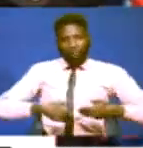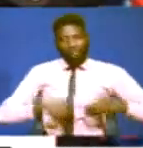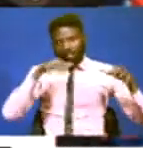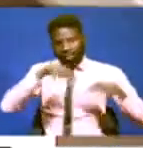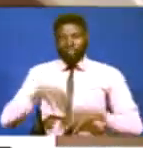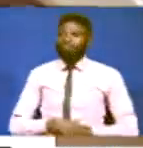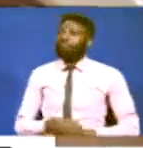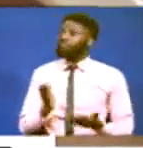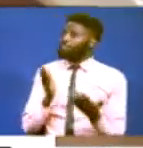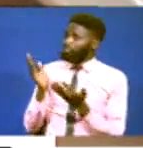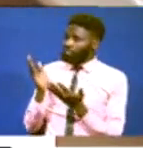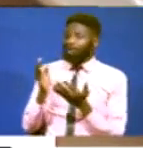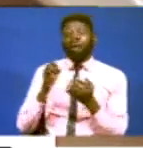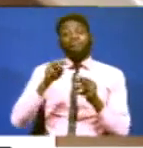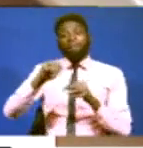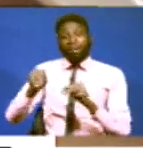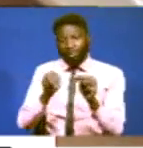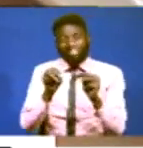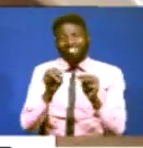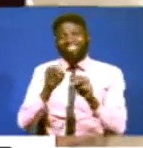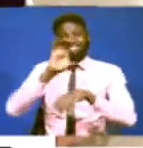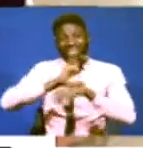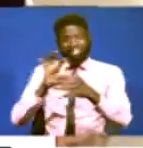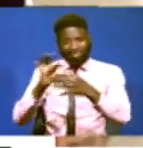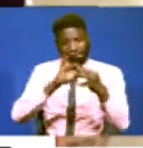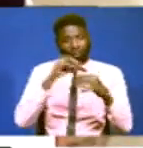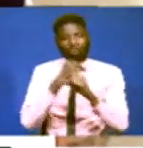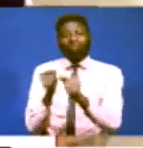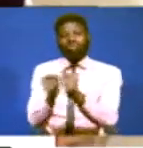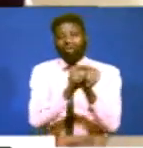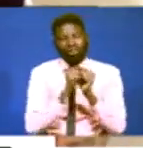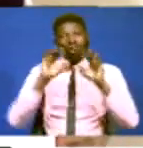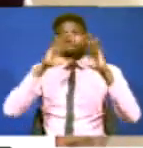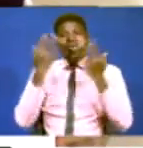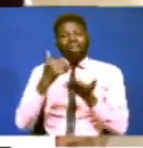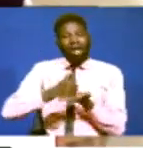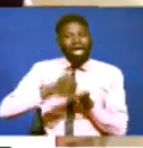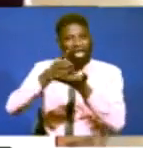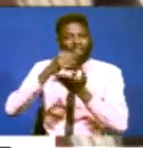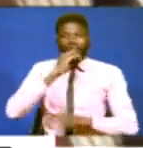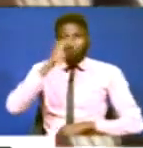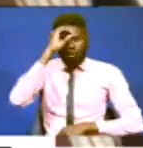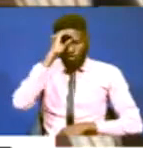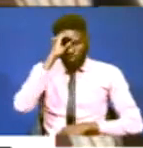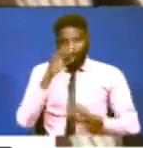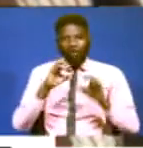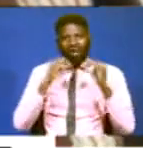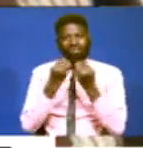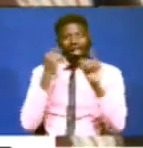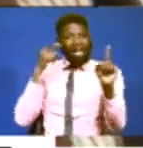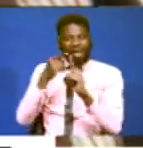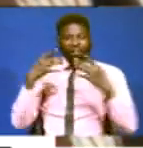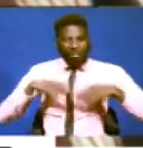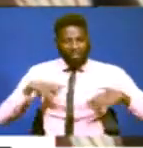Church has partnered with Global Orphan Relief Organization to assist and help orphans and vulnerable people in Meru